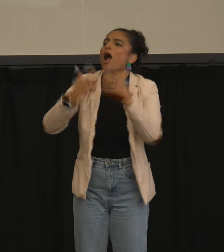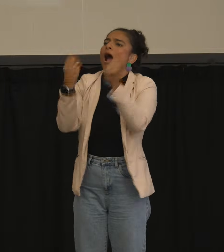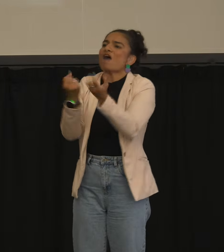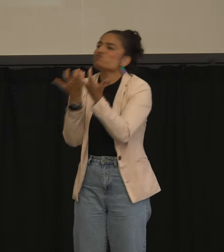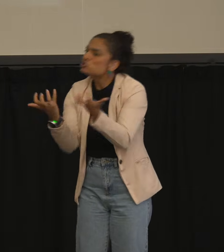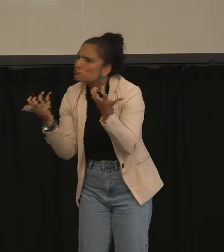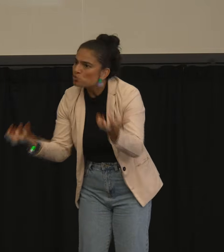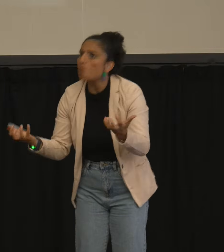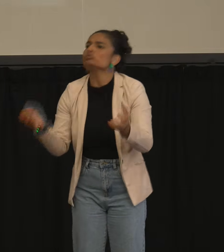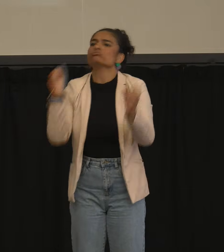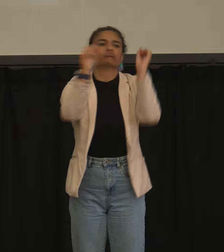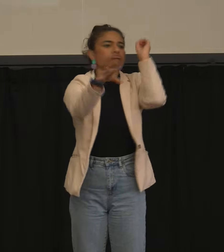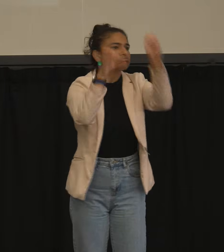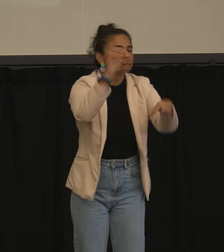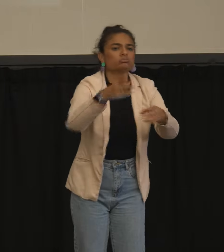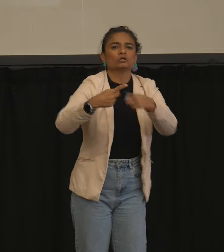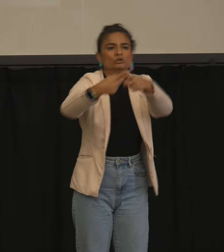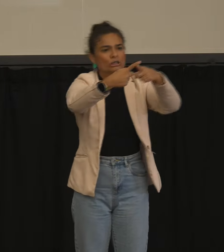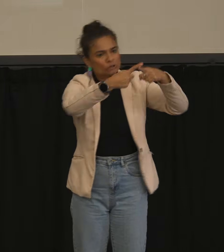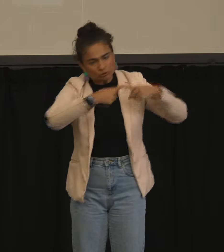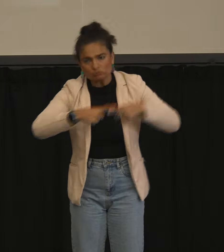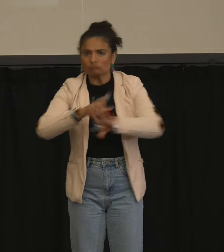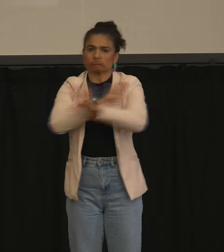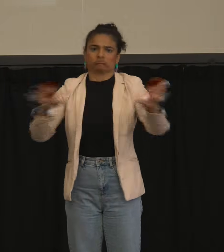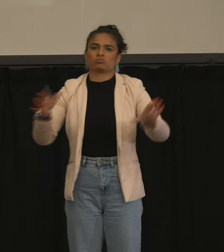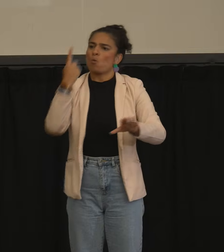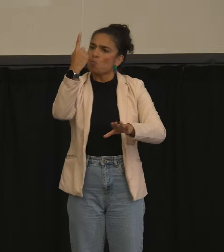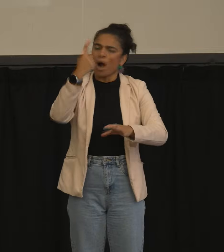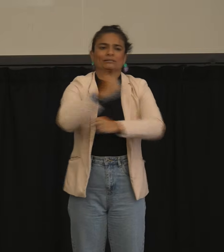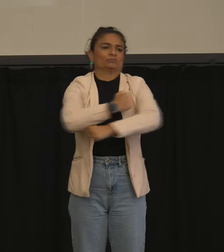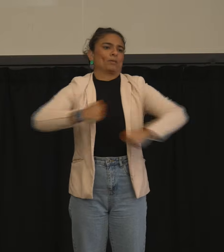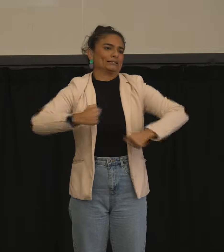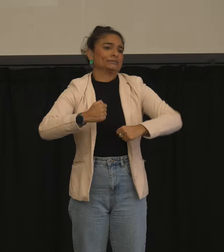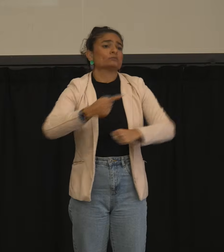are sharing the tools, we are sharing the resources